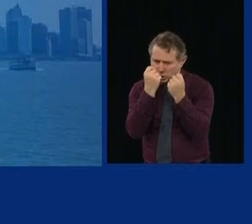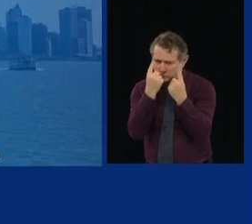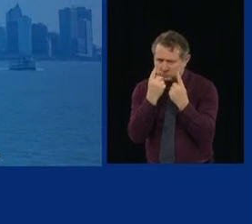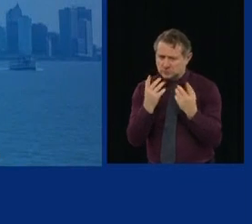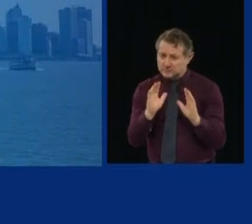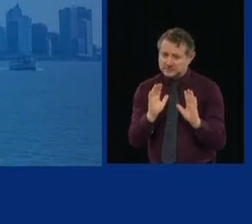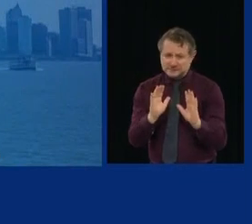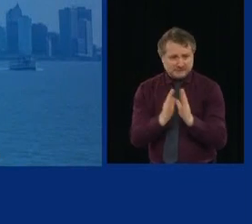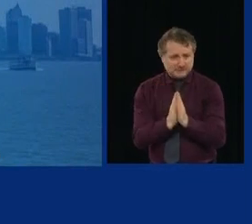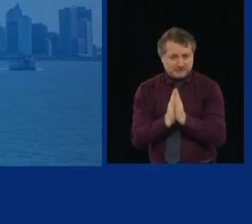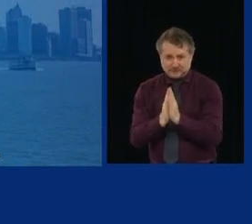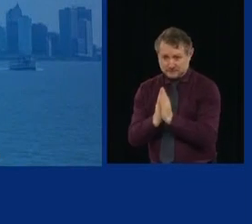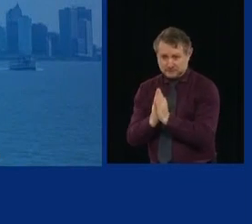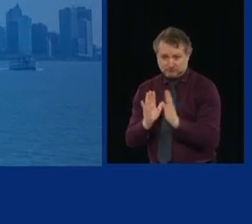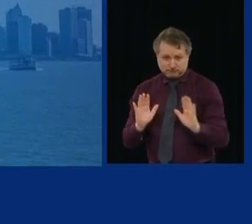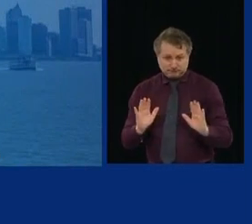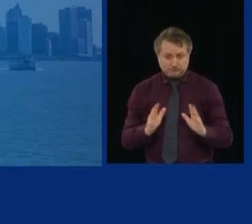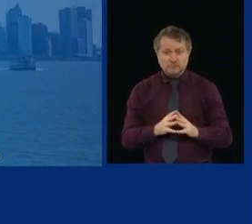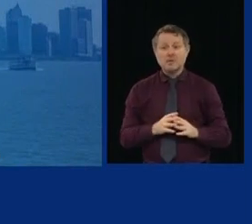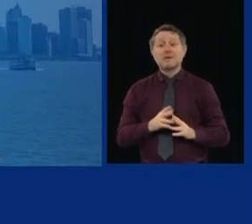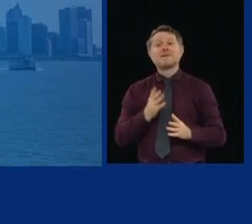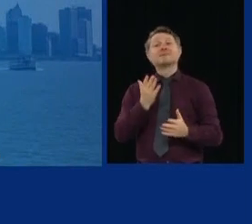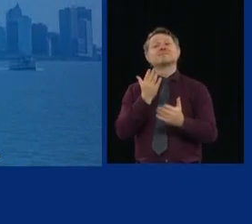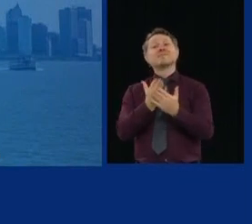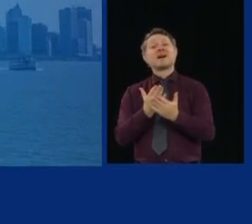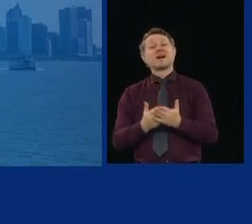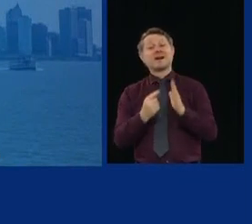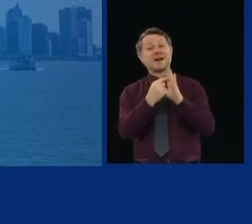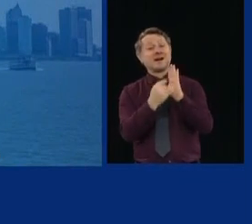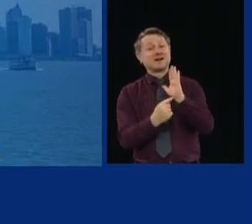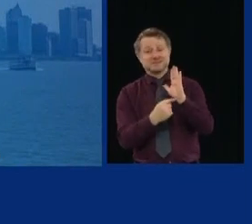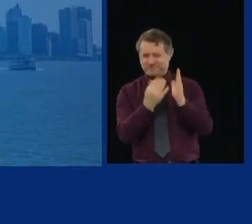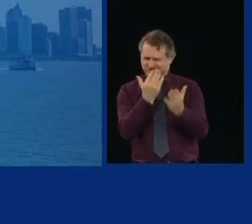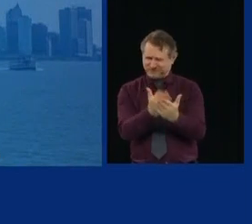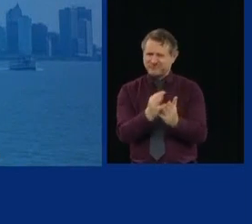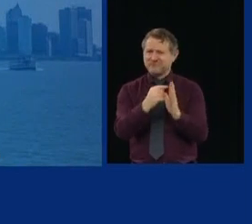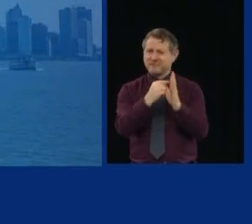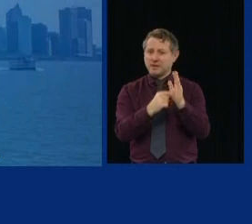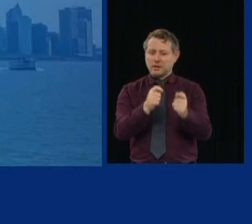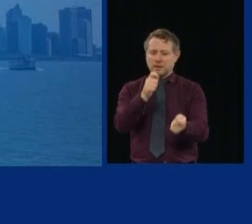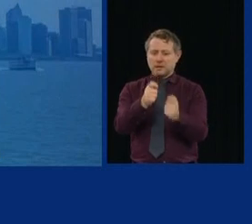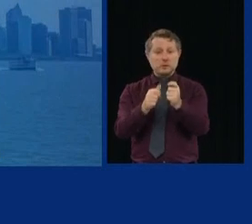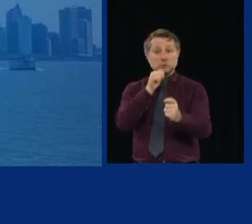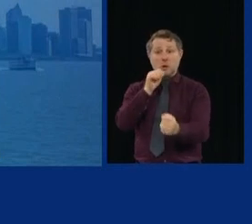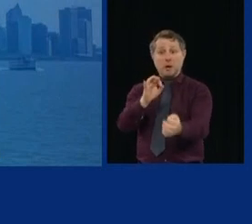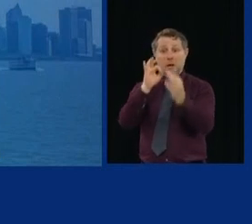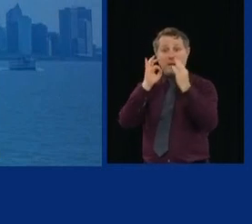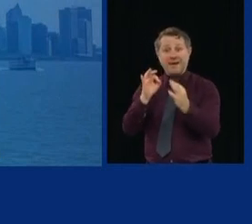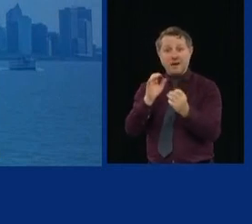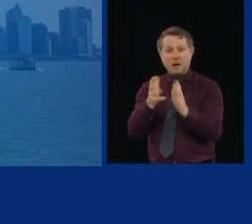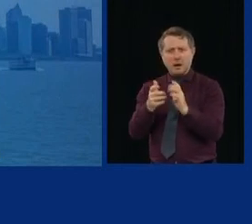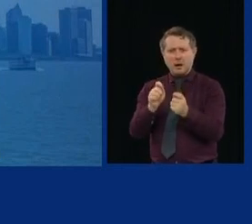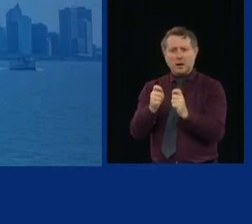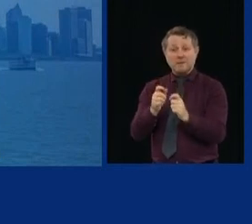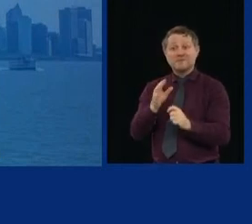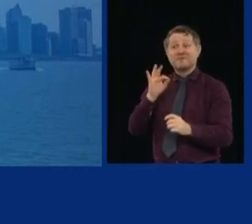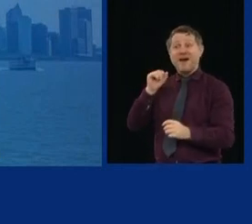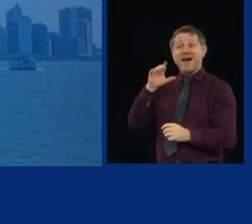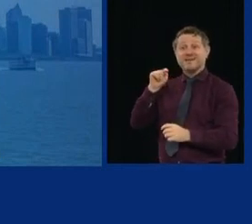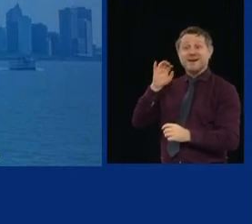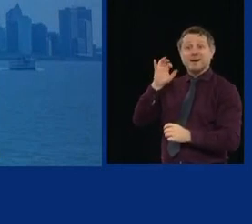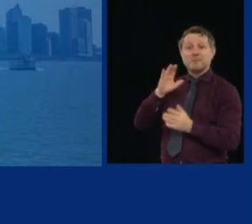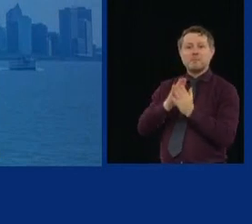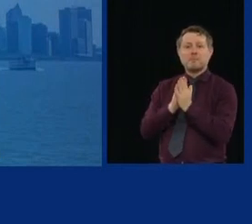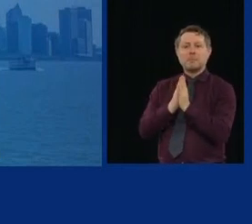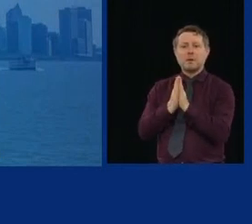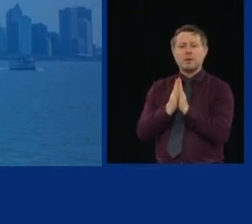this. The facts here have been changing, and the facts have only been getting more negative. This